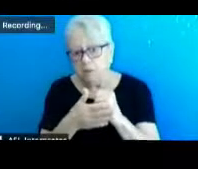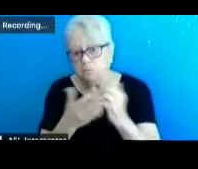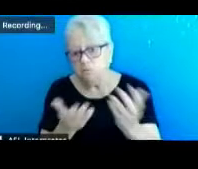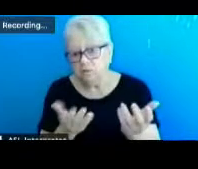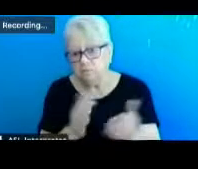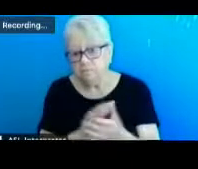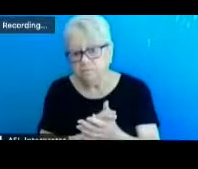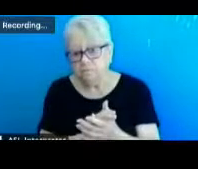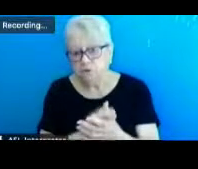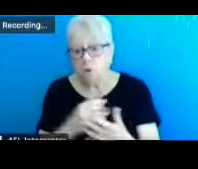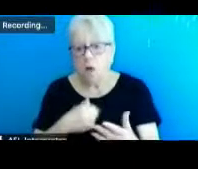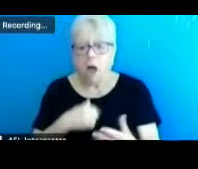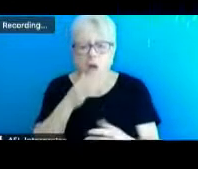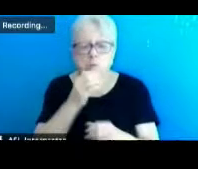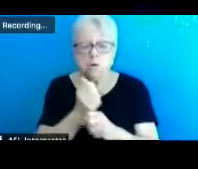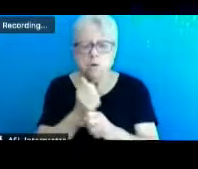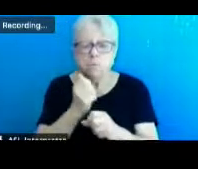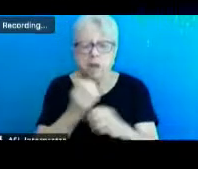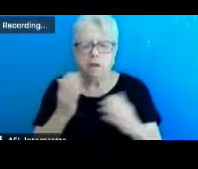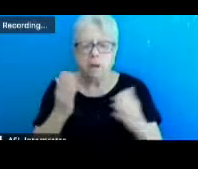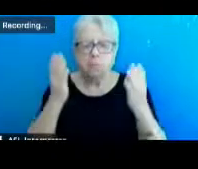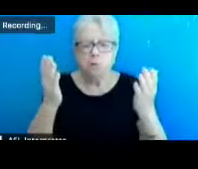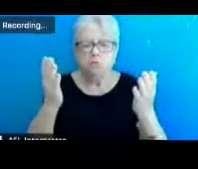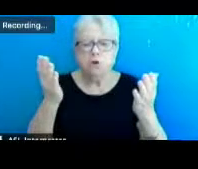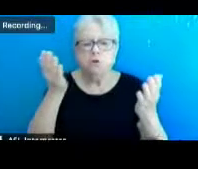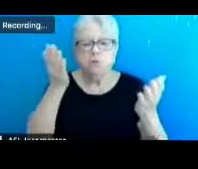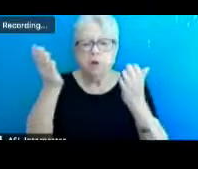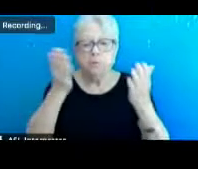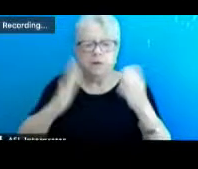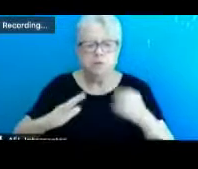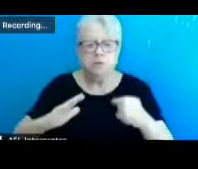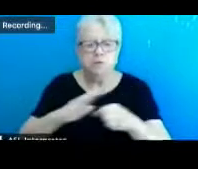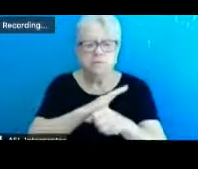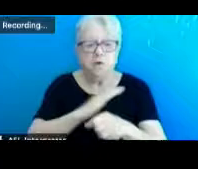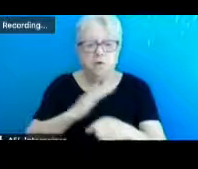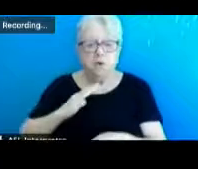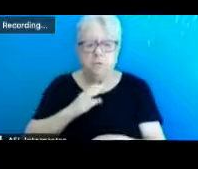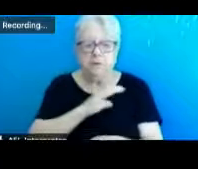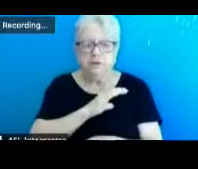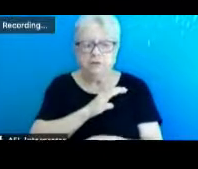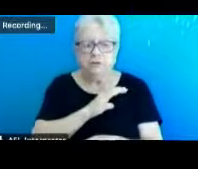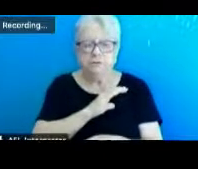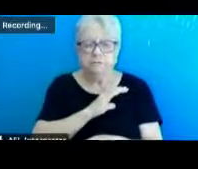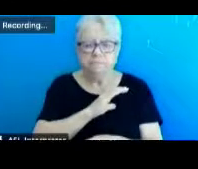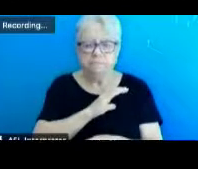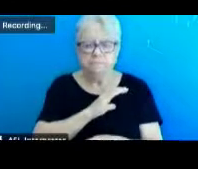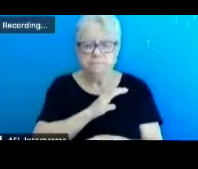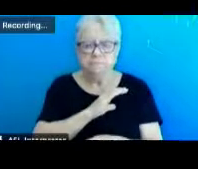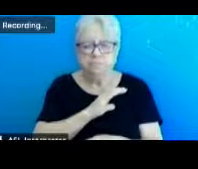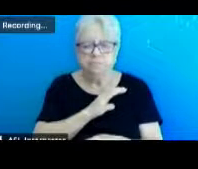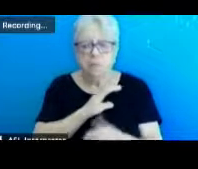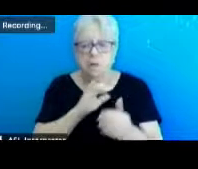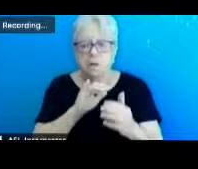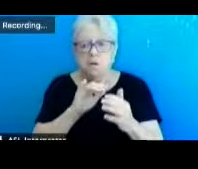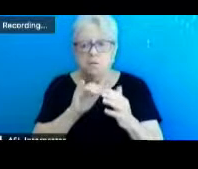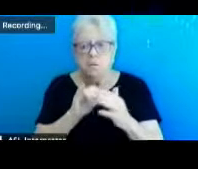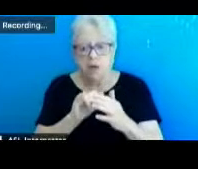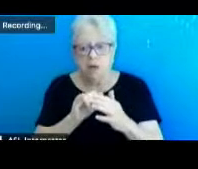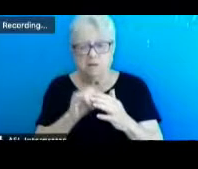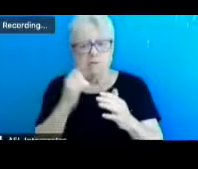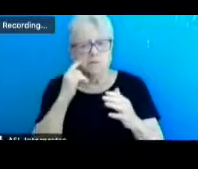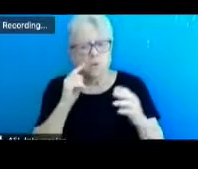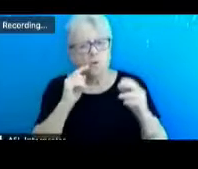I'll make a motion to recommend to the full commission that it form a litigation